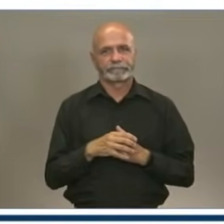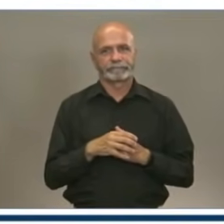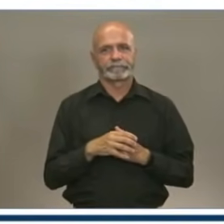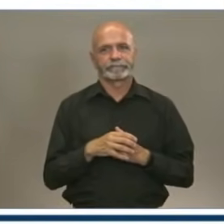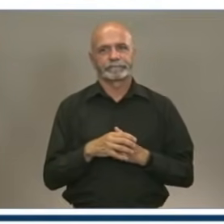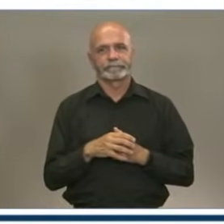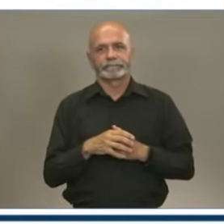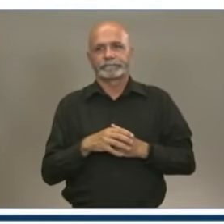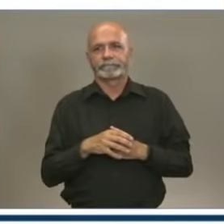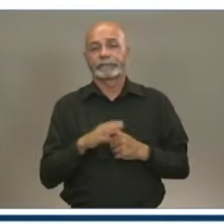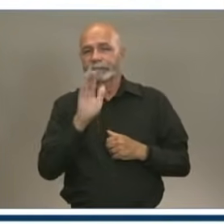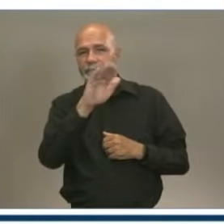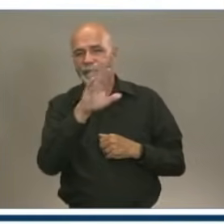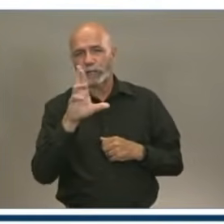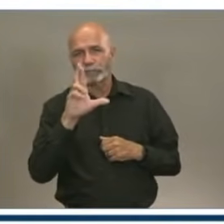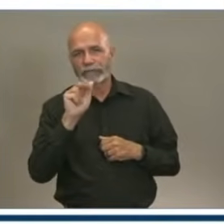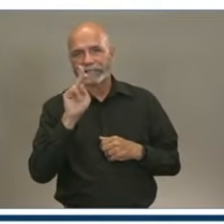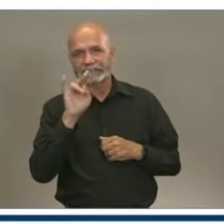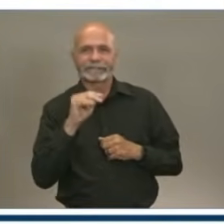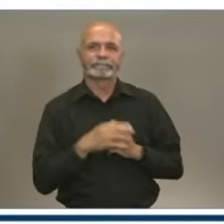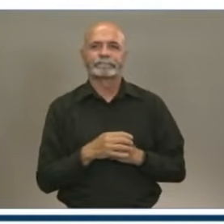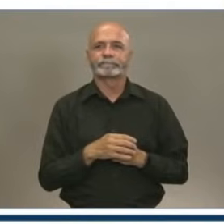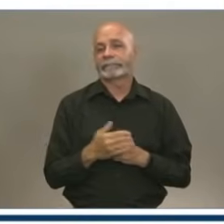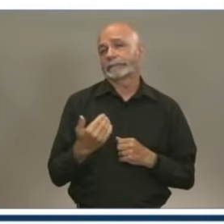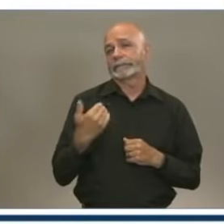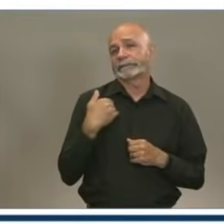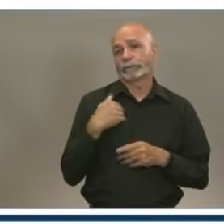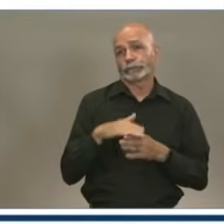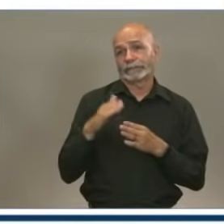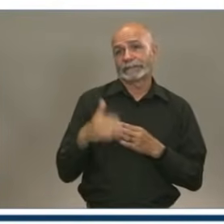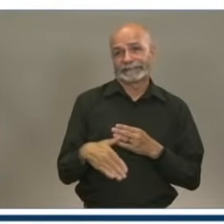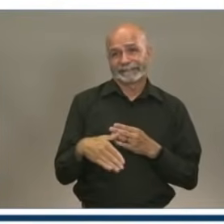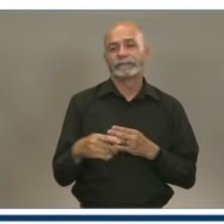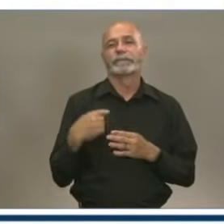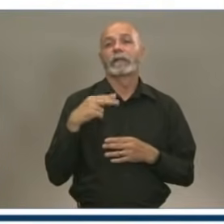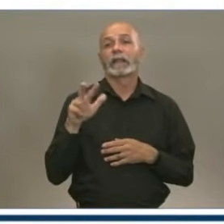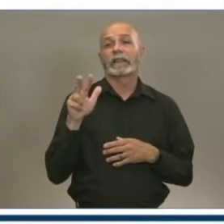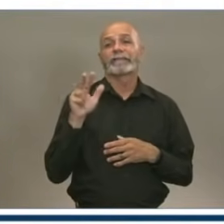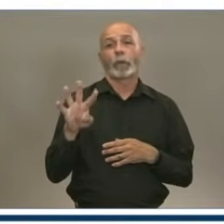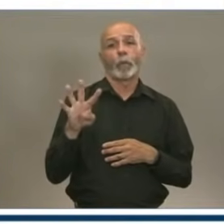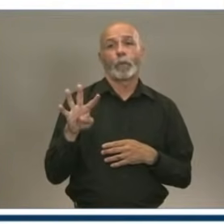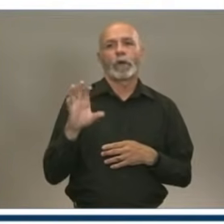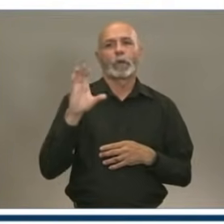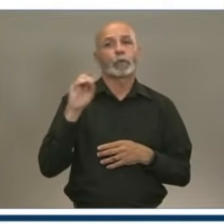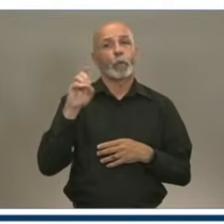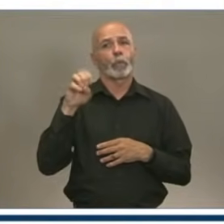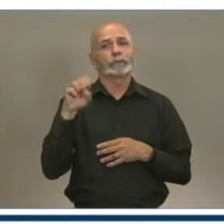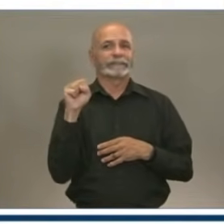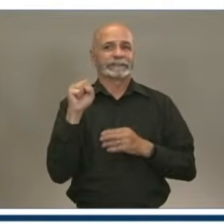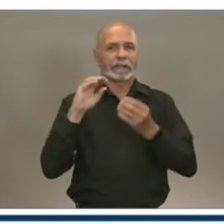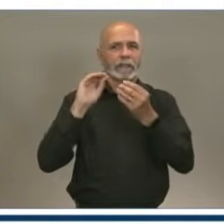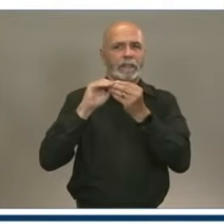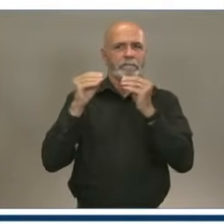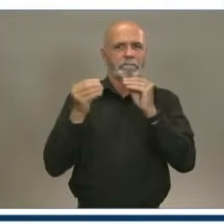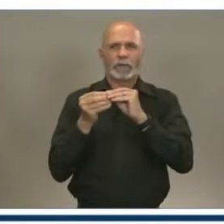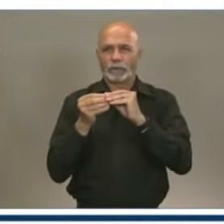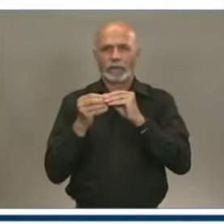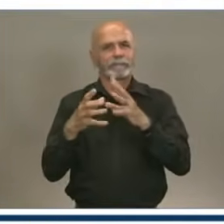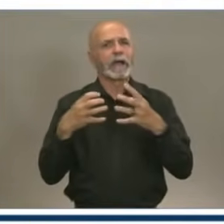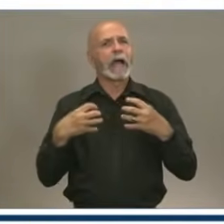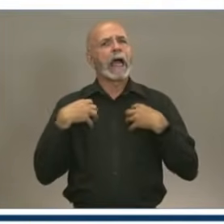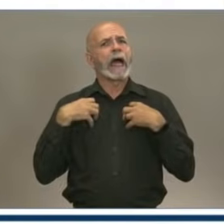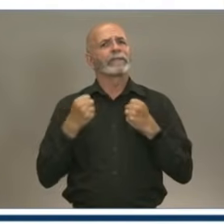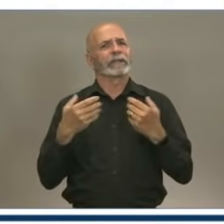past weekend there were 34 code criticals called in various parts of the province. The health minister said on April 6th that Nova Scotians